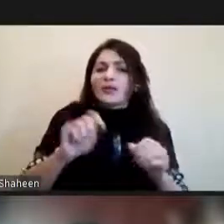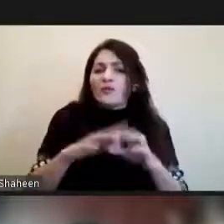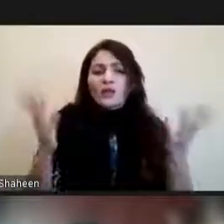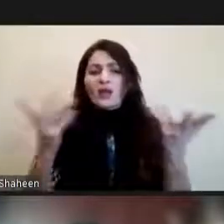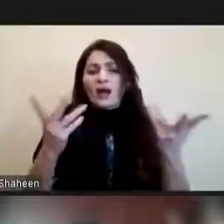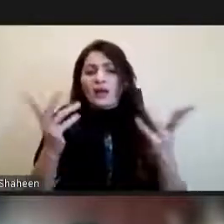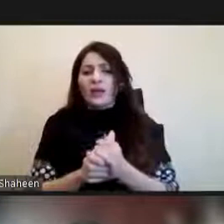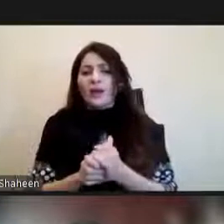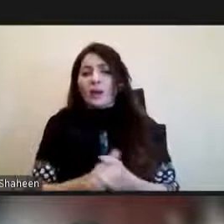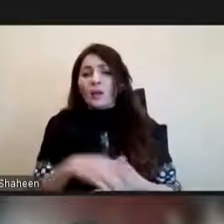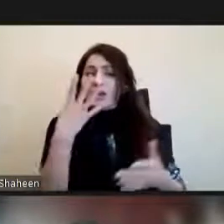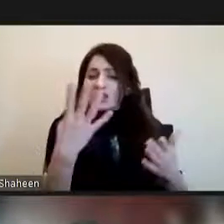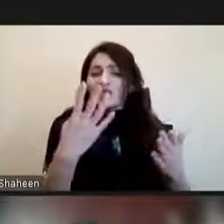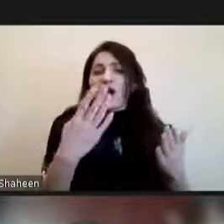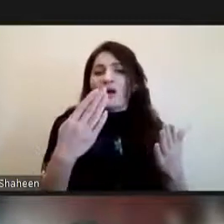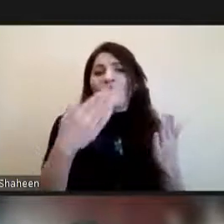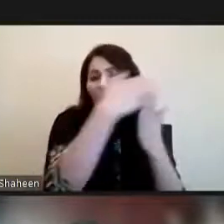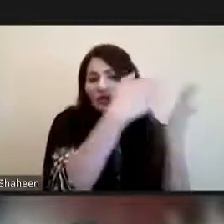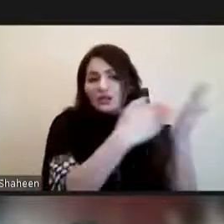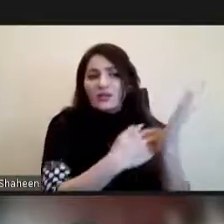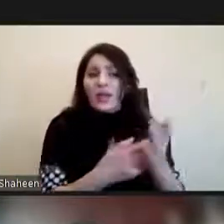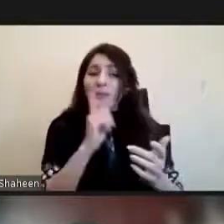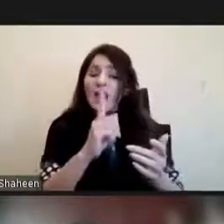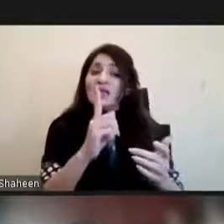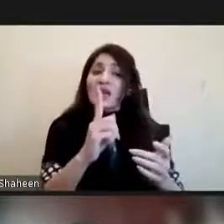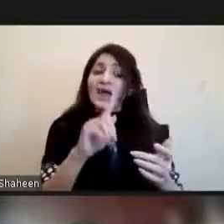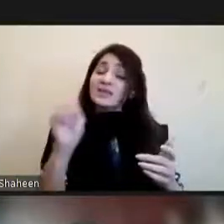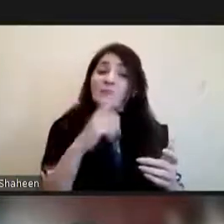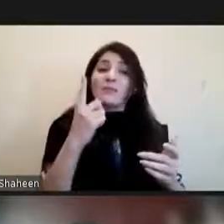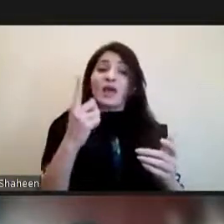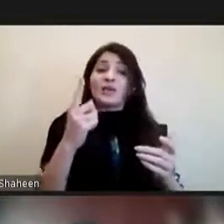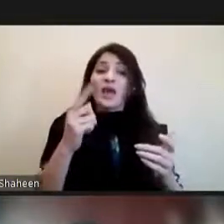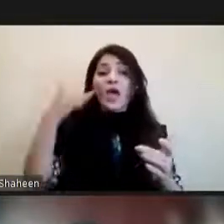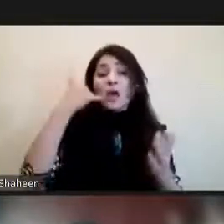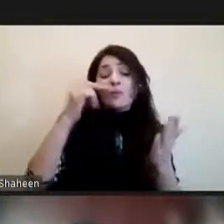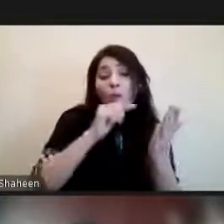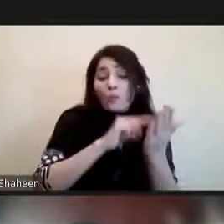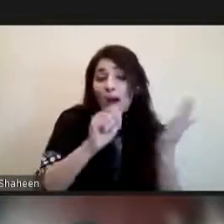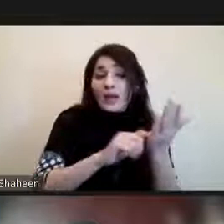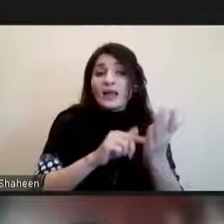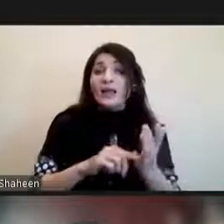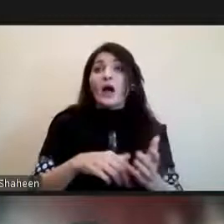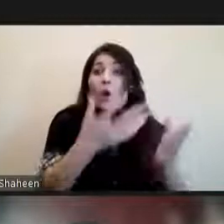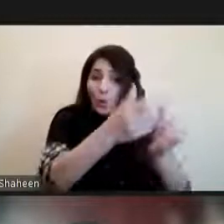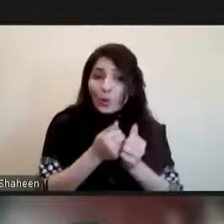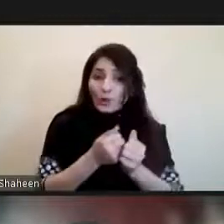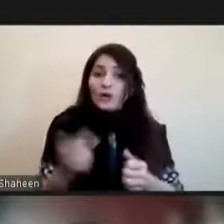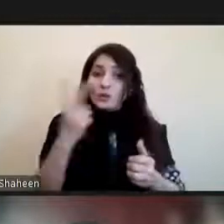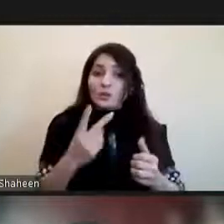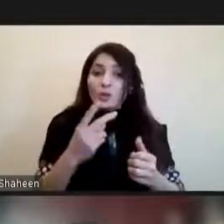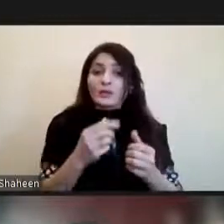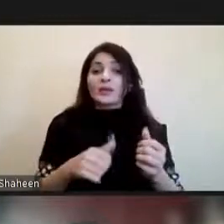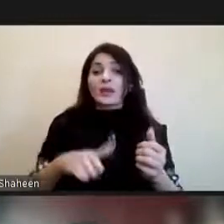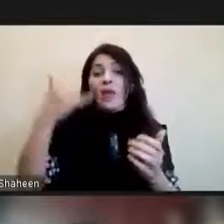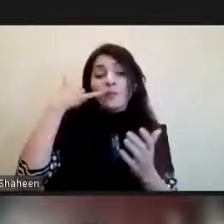stages. The first one is mobile ownership. The second one is mobile internet awareness. The third one is mobile internet adoption.